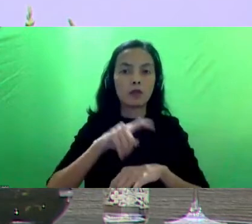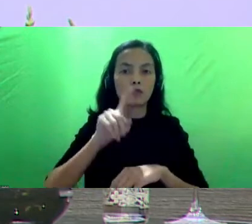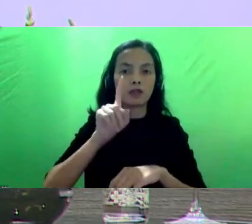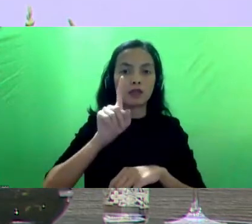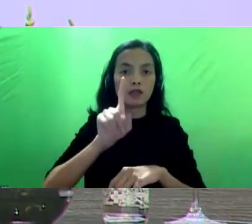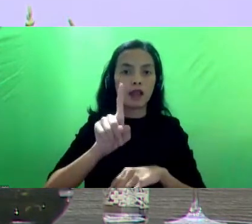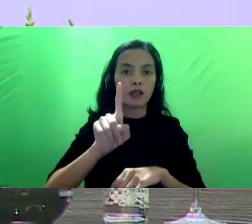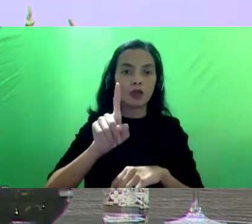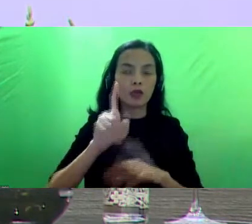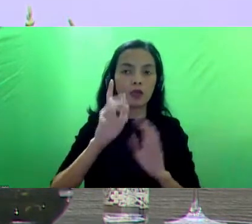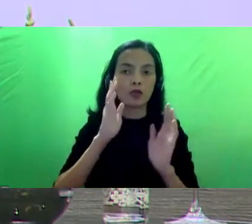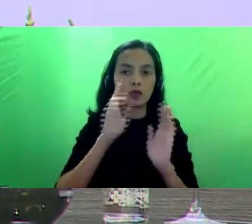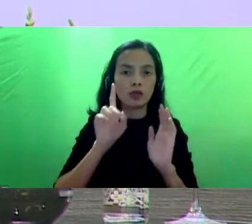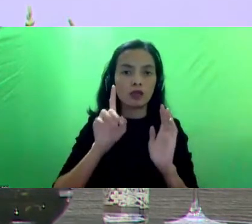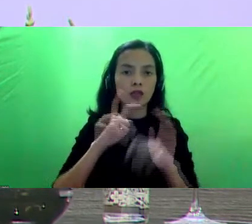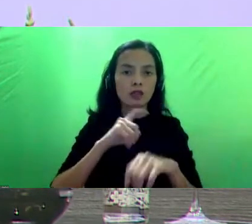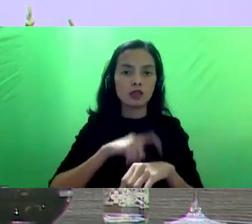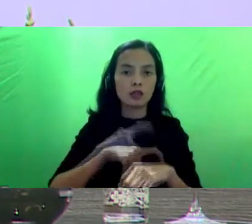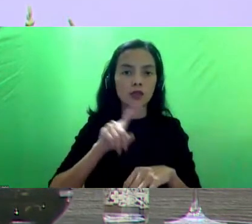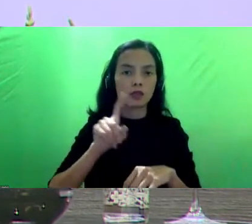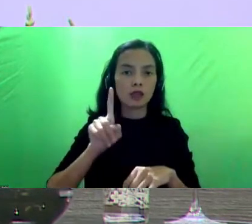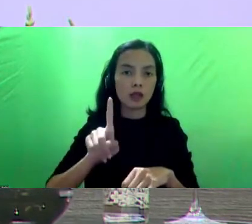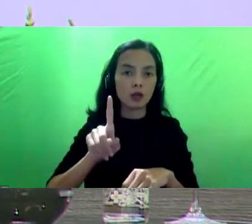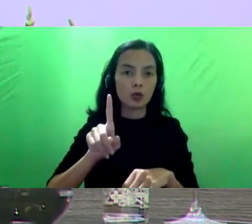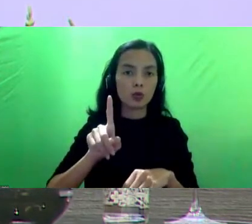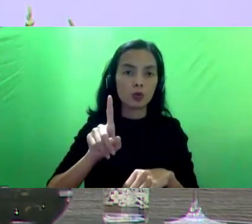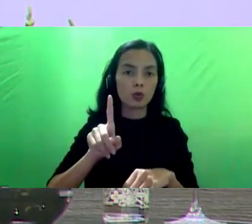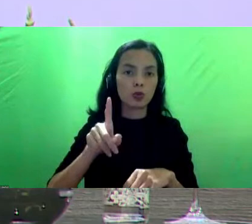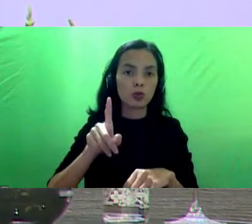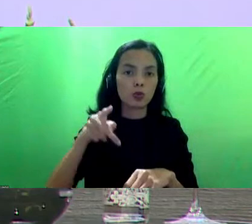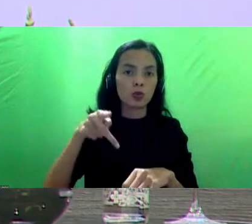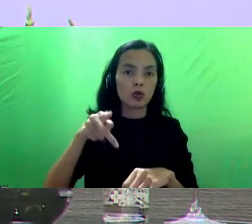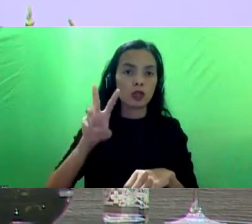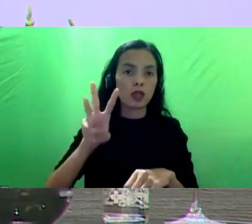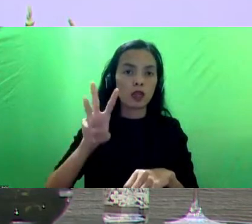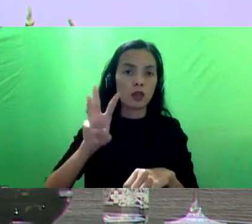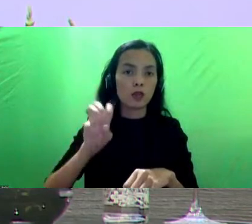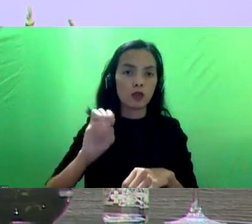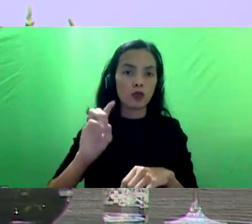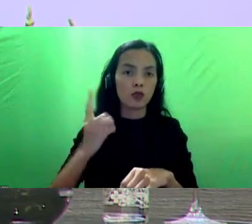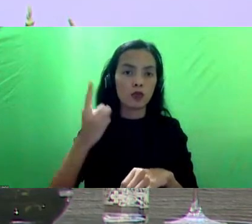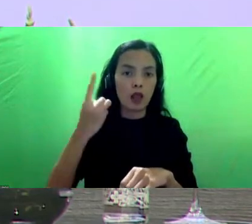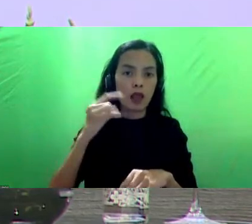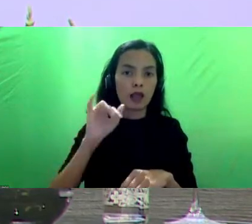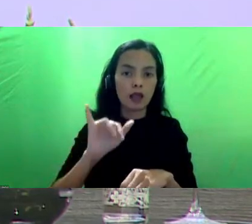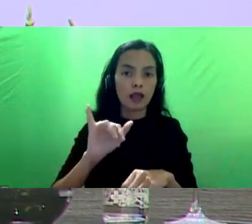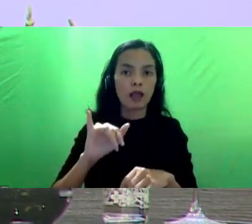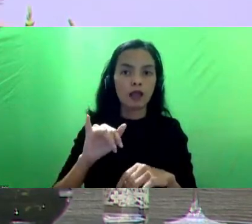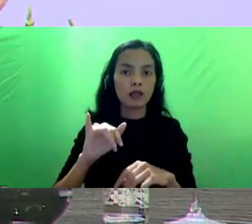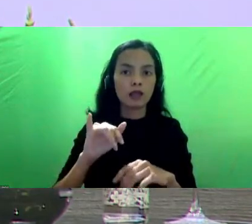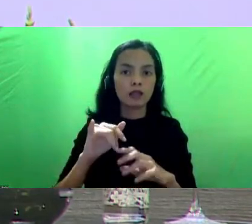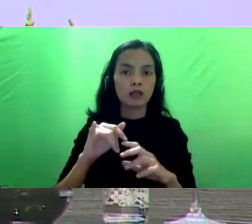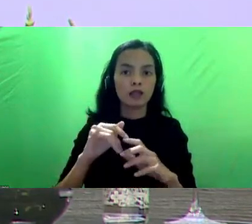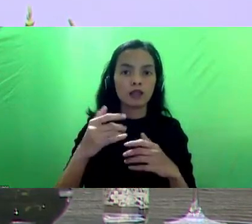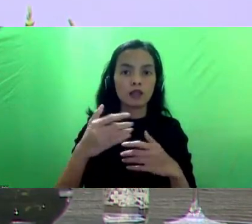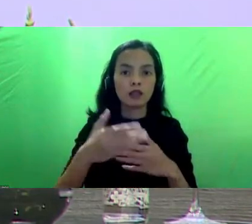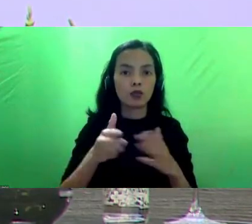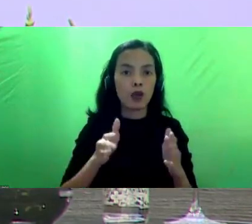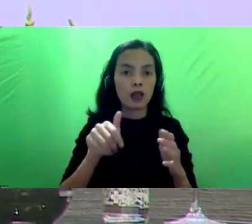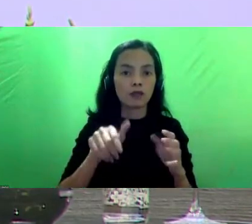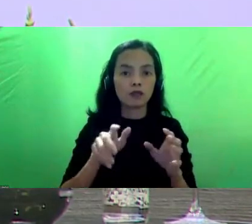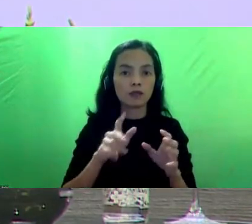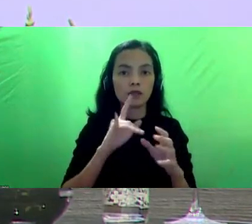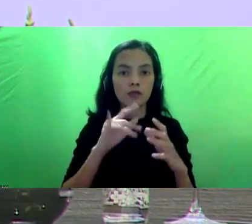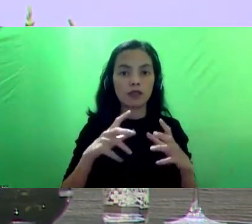I think it's going to start at 1:30. Again, the room will be going to be a larger room that